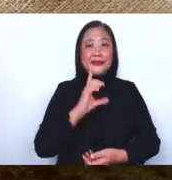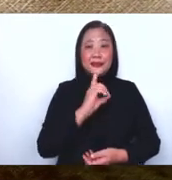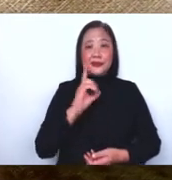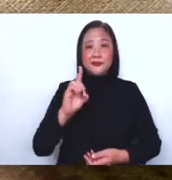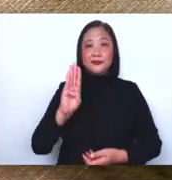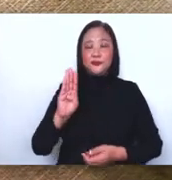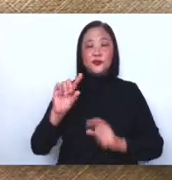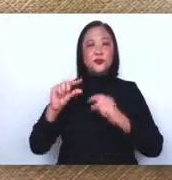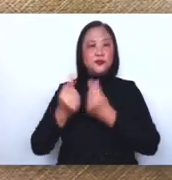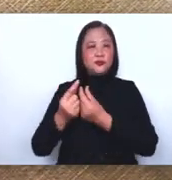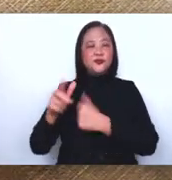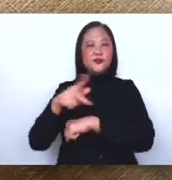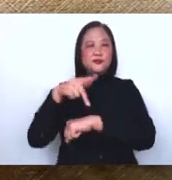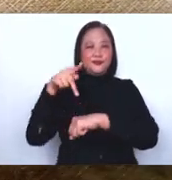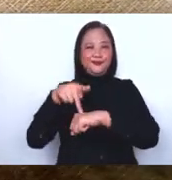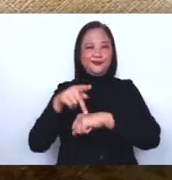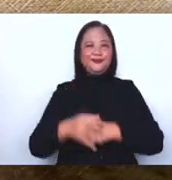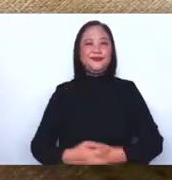DDB Group Philippines,